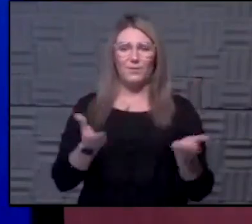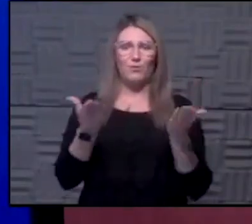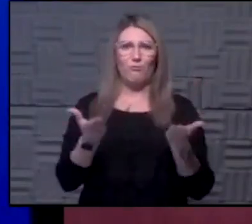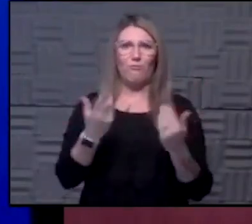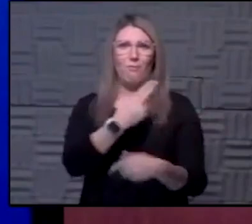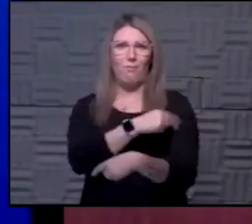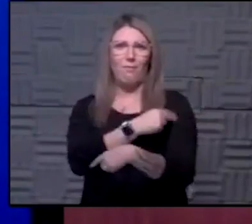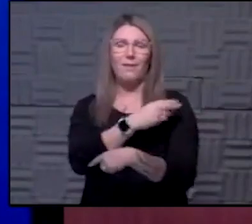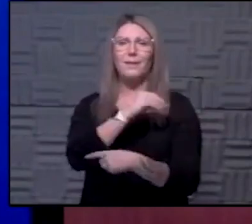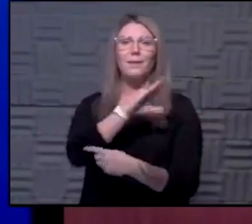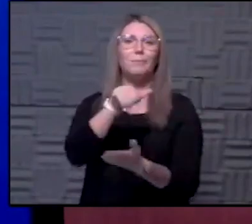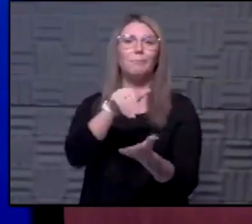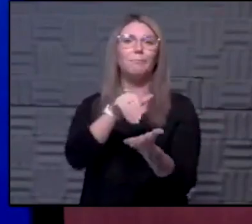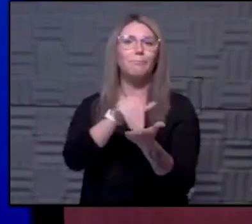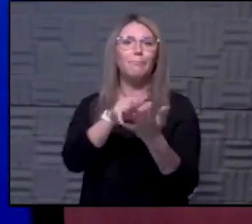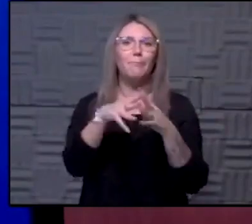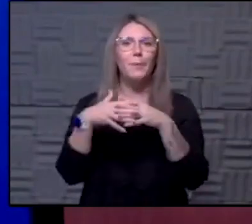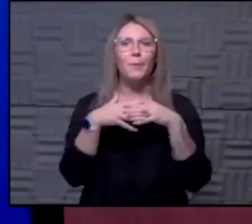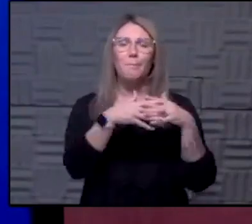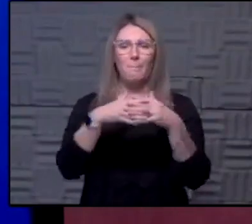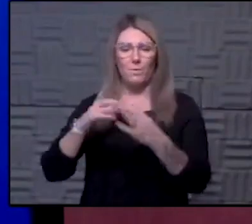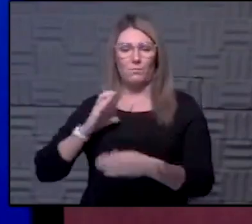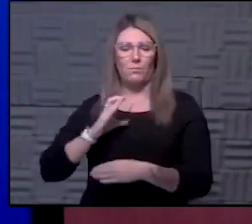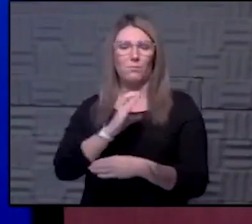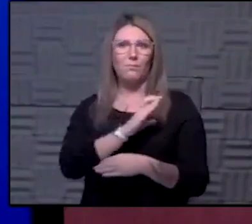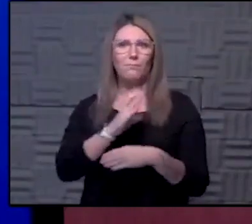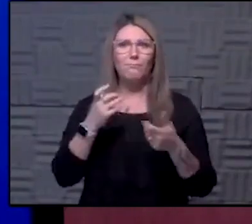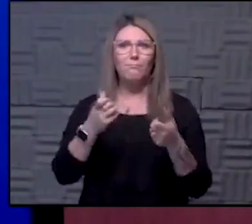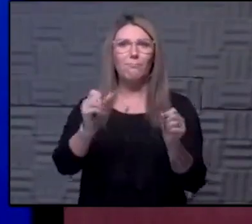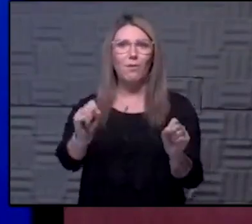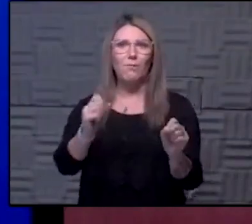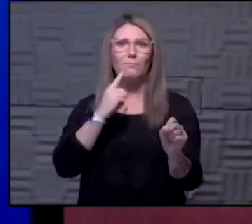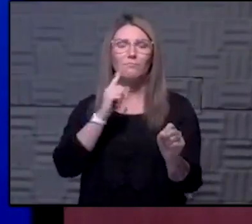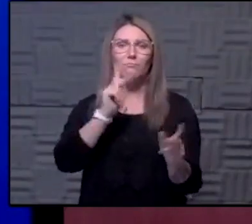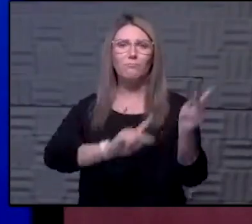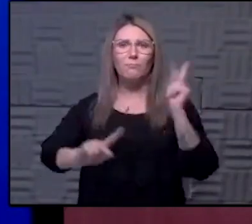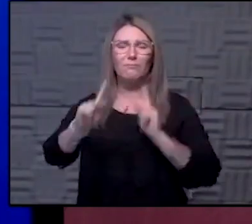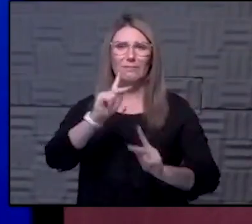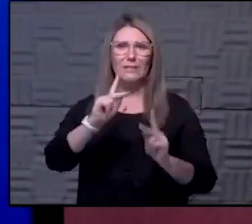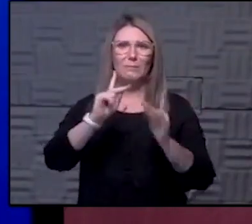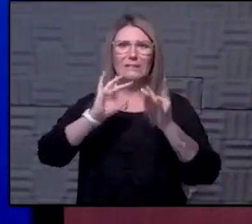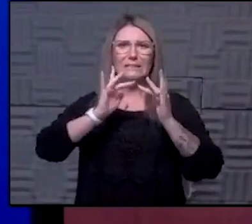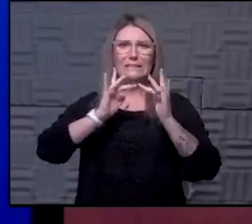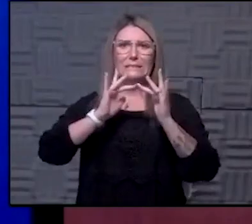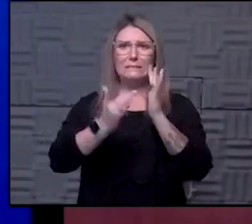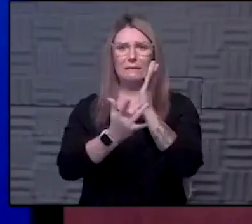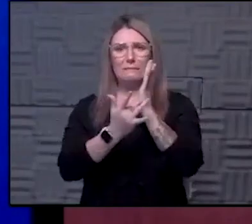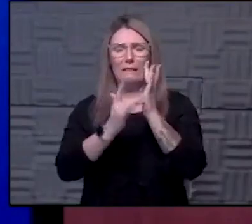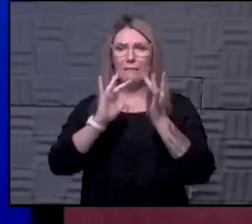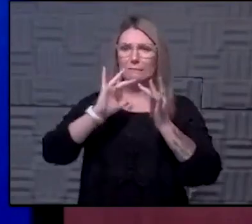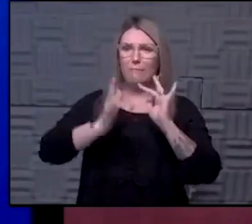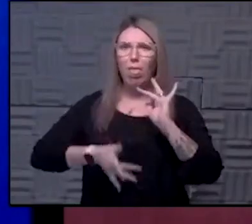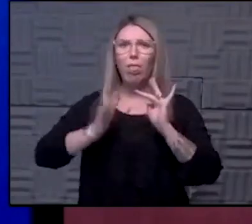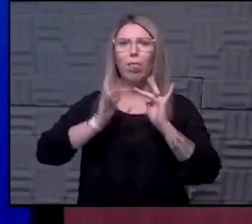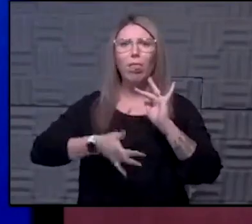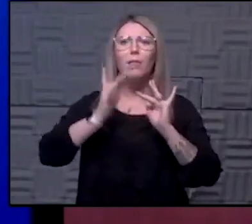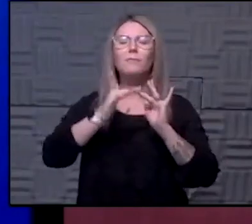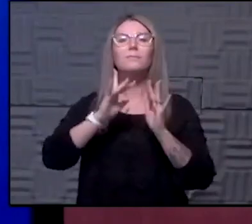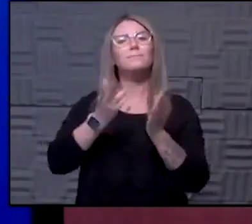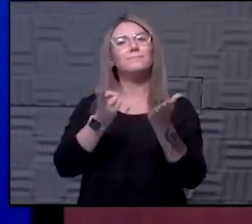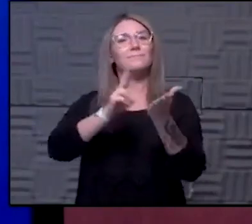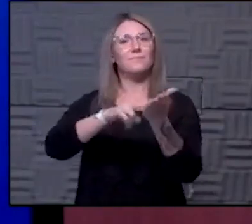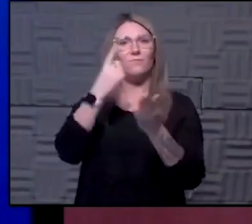Mid-America Regional Council on efforts to make sure that people who are technically challenged or lack access to technology can get signed up to get a